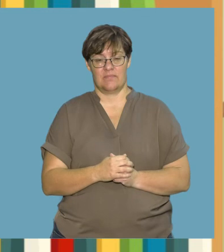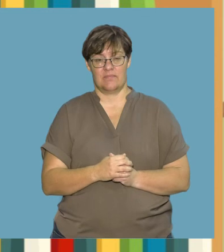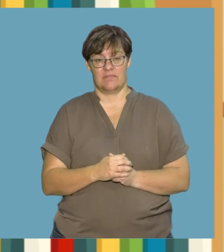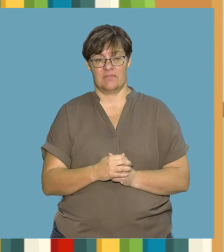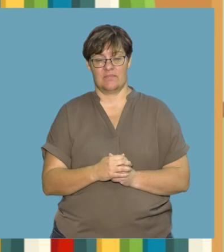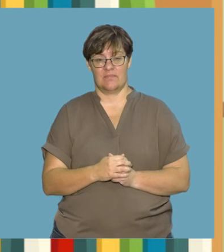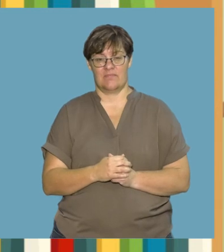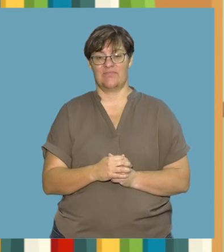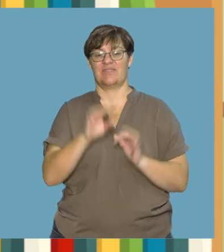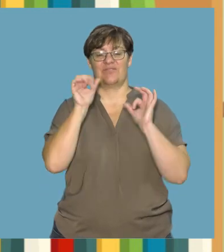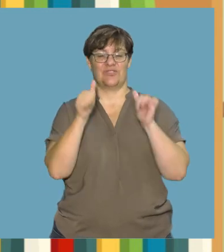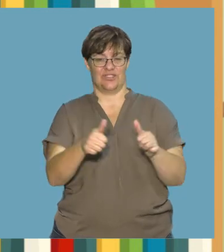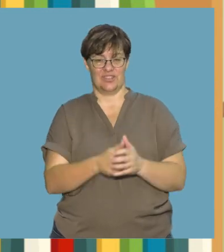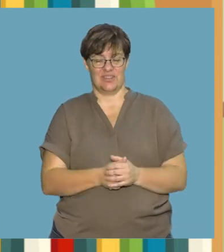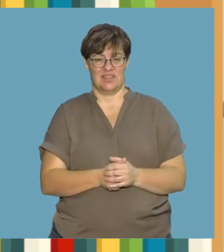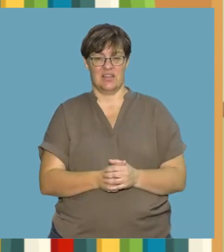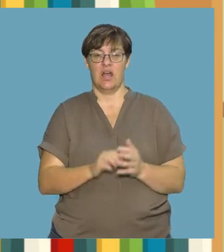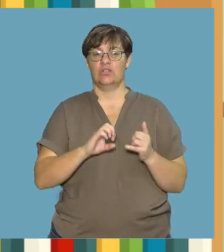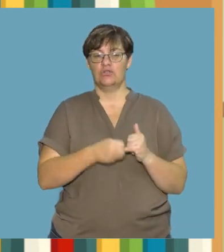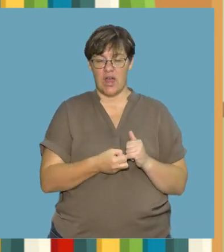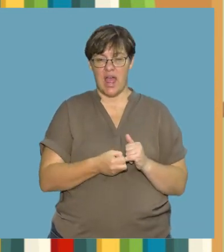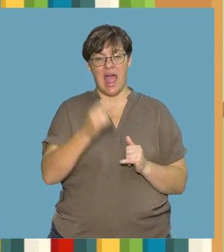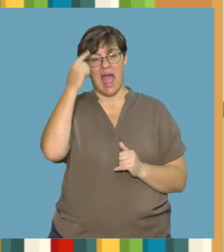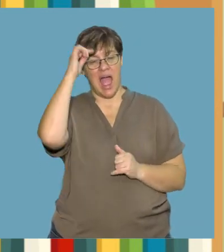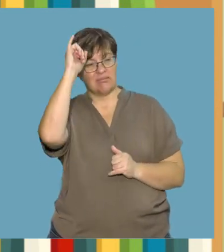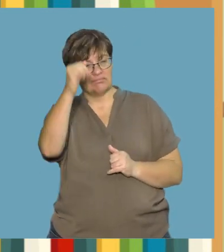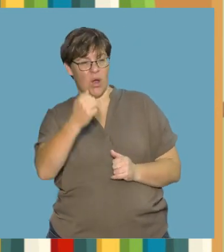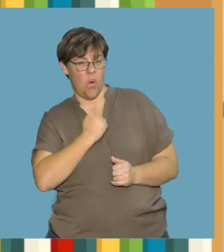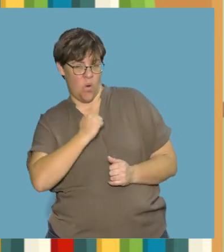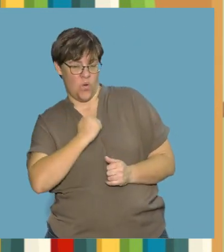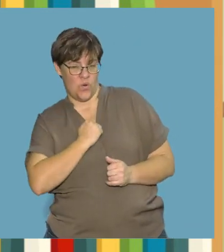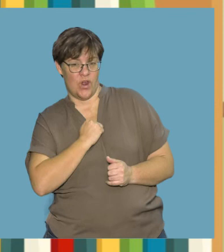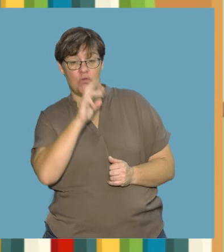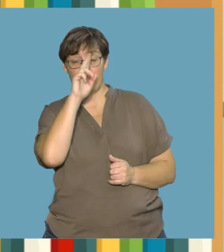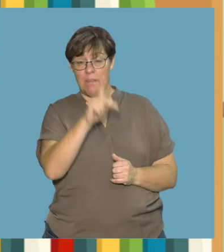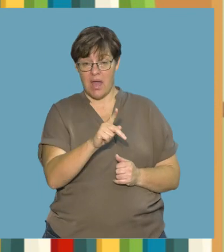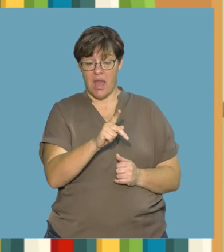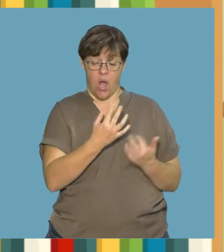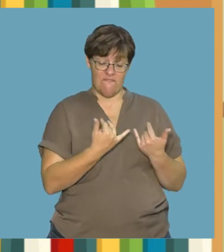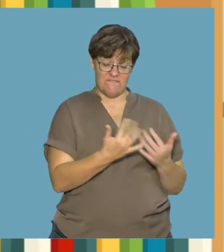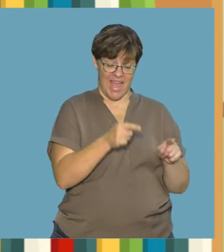That's good. Try an idea of your own. Remember, the word is fire.